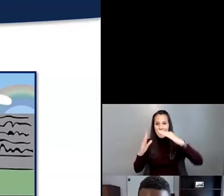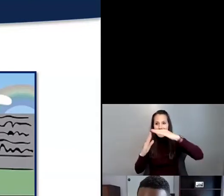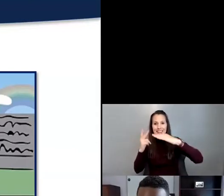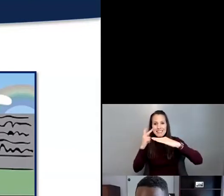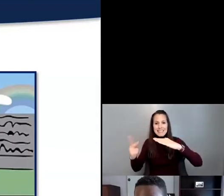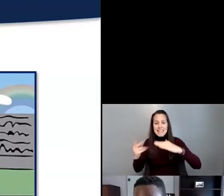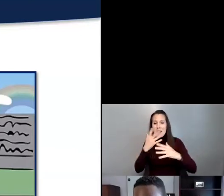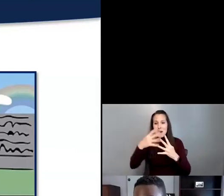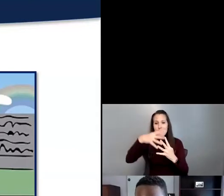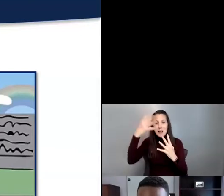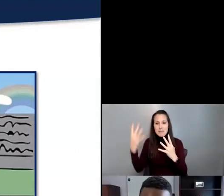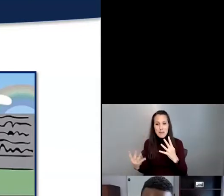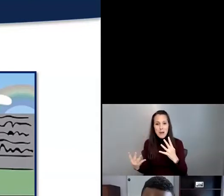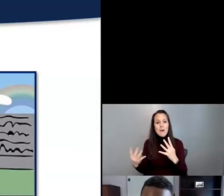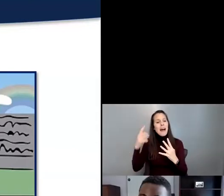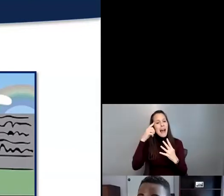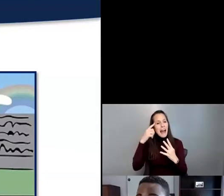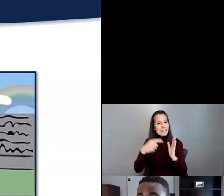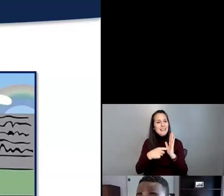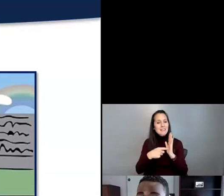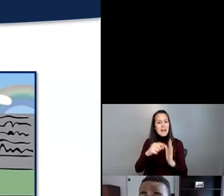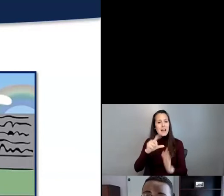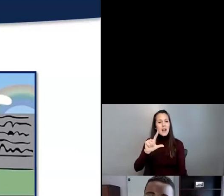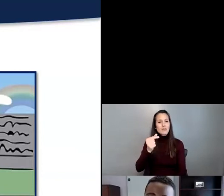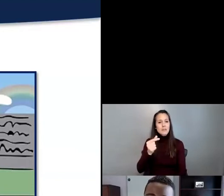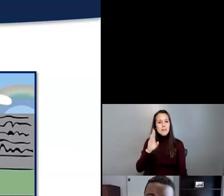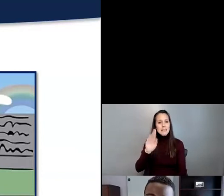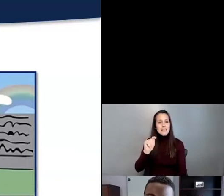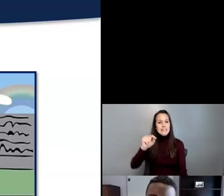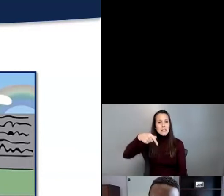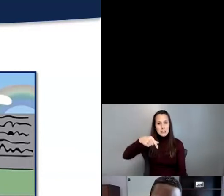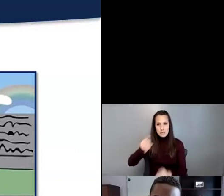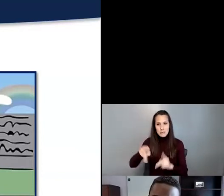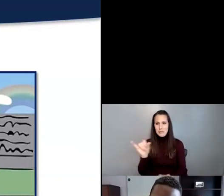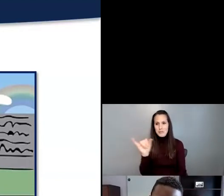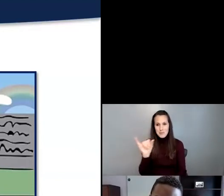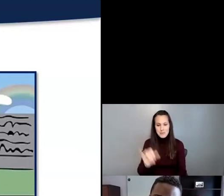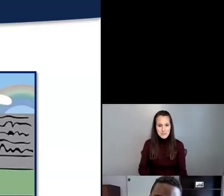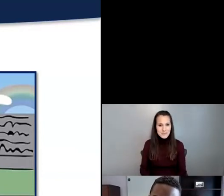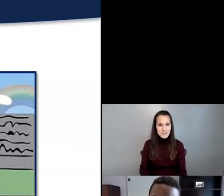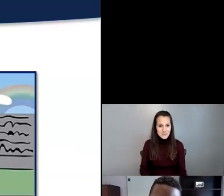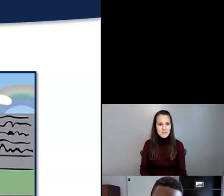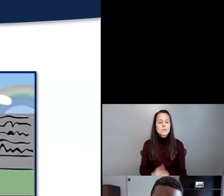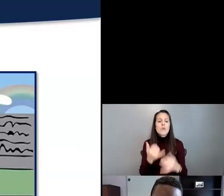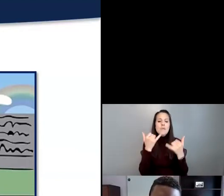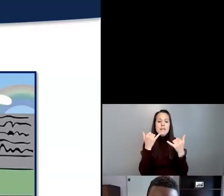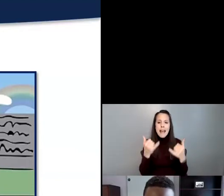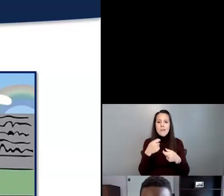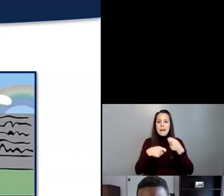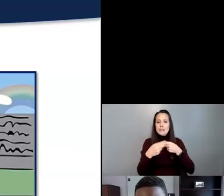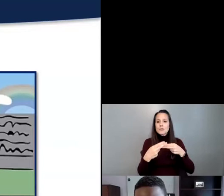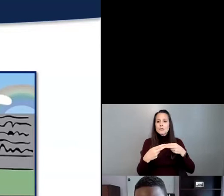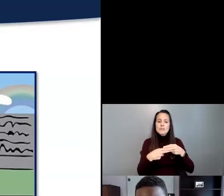I think is also trying to represent our LGBTQ population as well. So the reason I then use these slides to open up